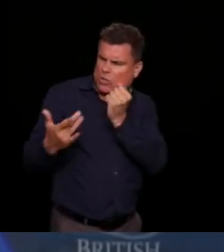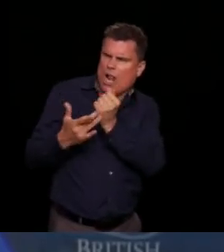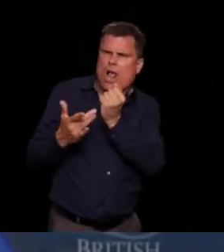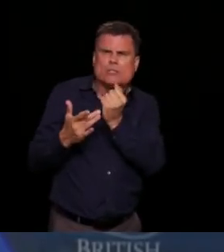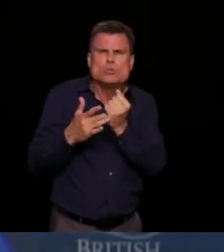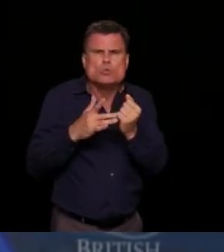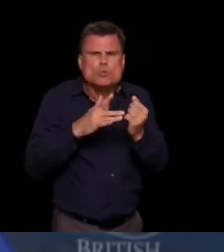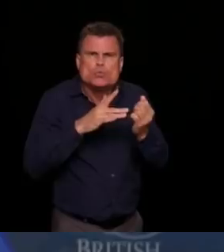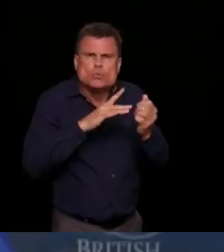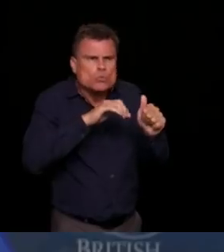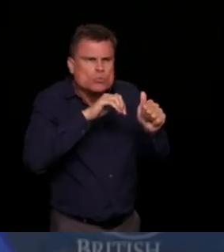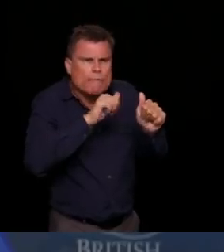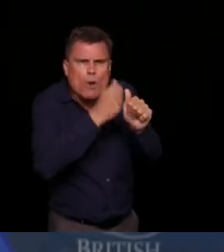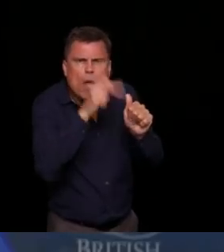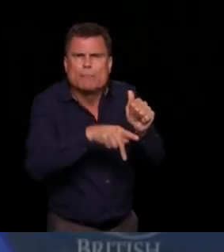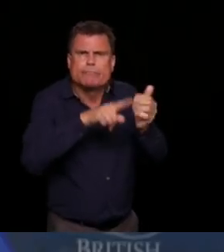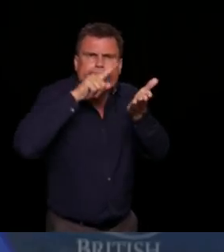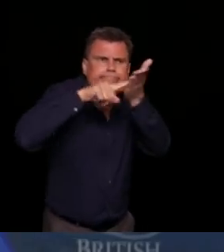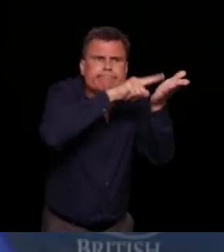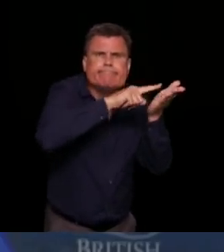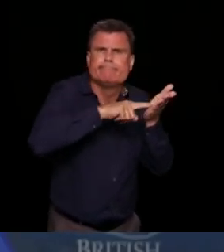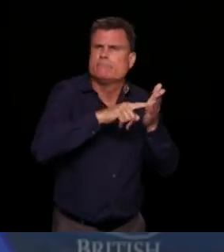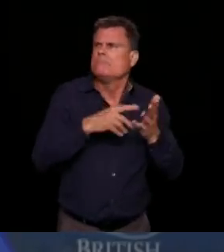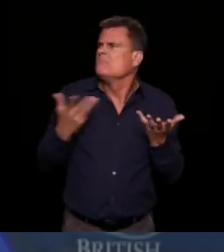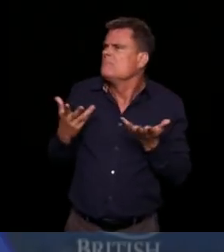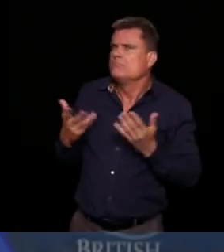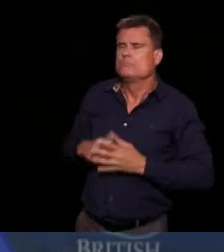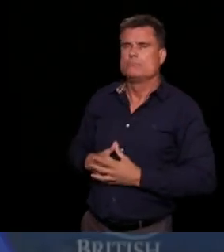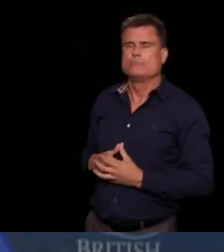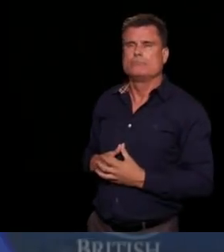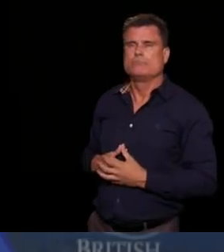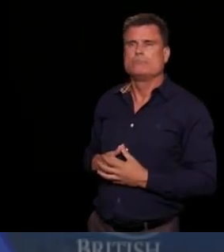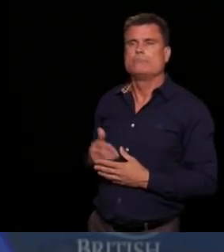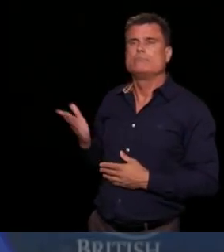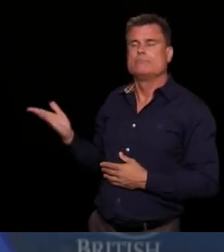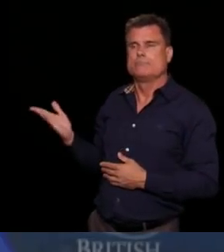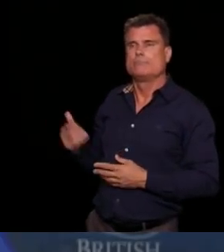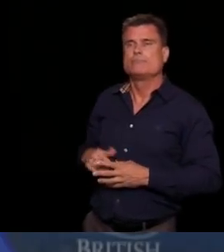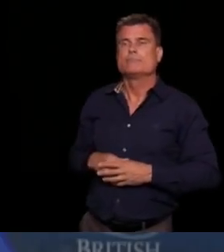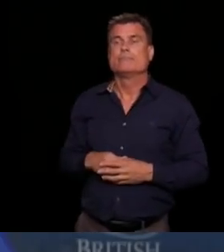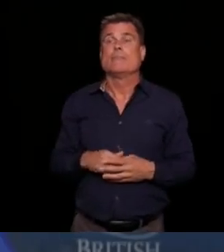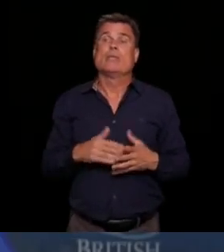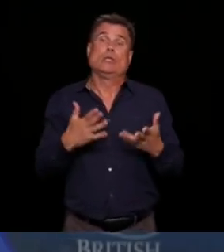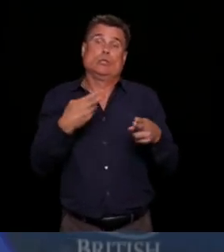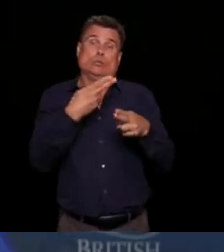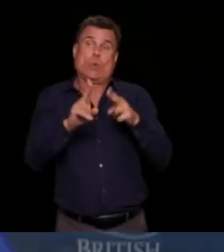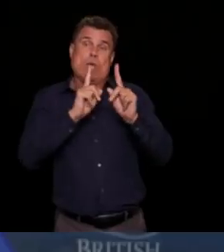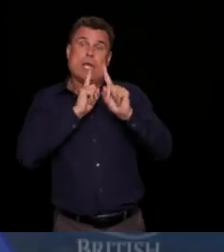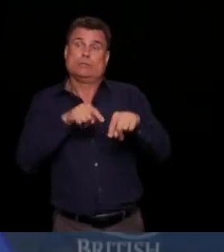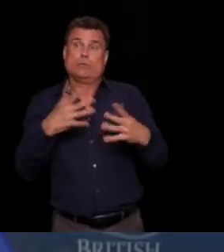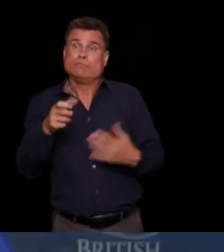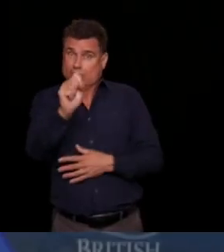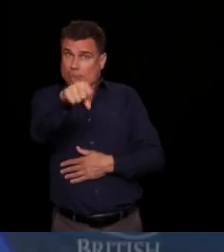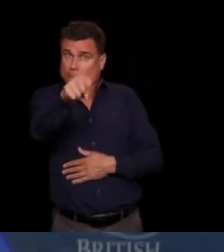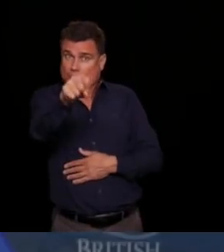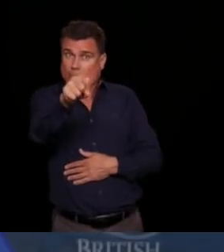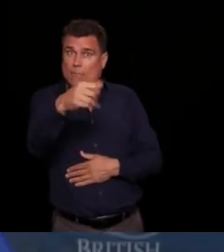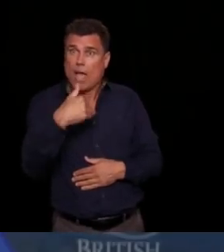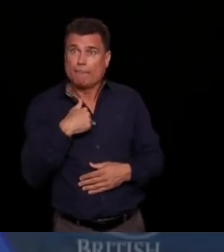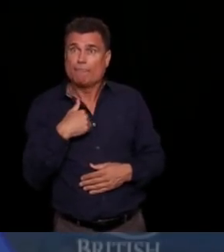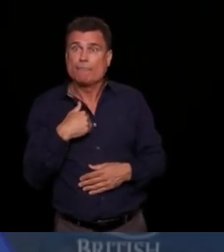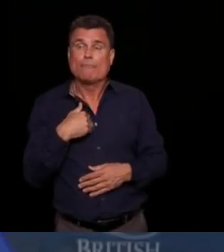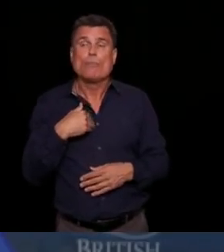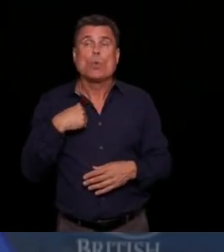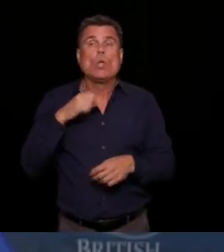Yes, I think the short answer is yes, that we are, and working with the federal government and working with other provincial governments. The federal government